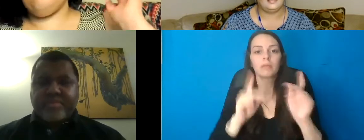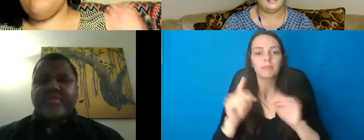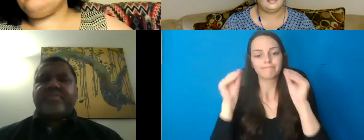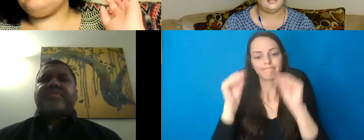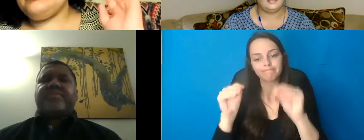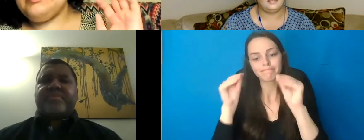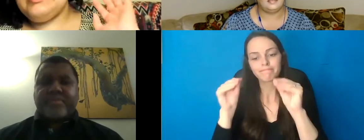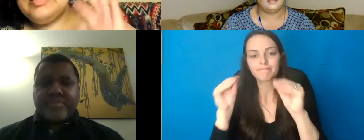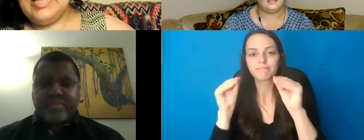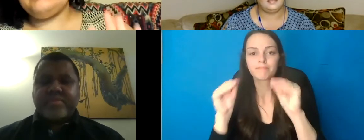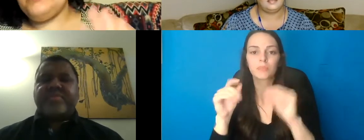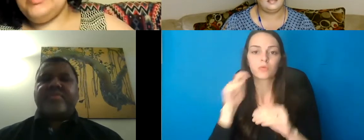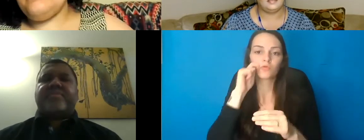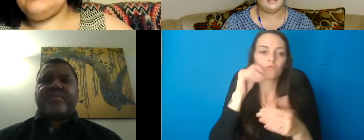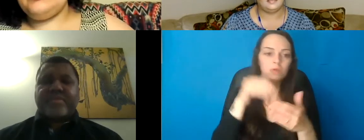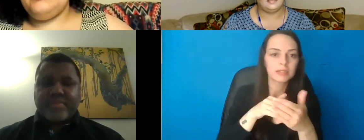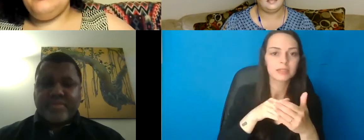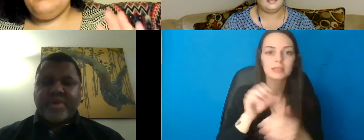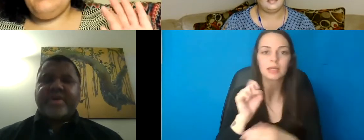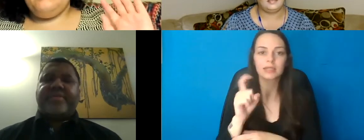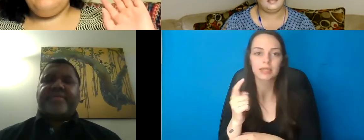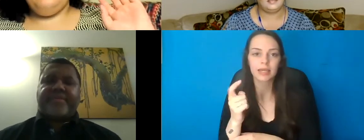transphobic, racist, sexist beliefs.